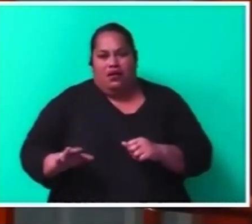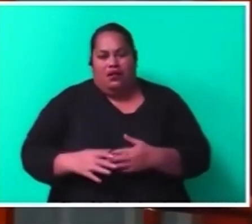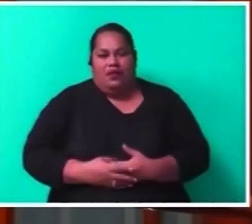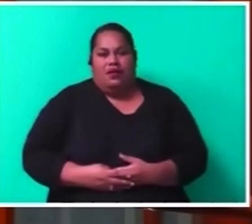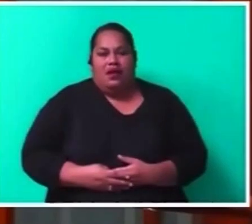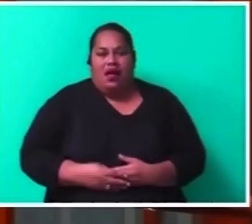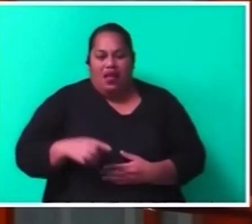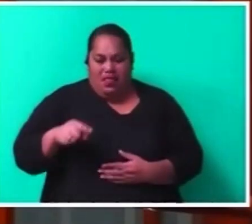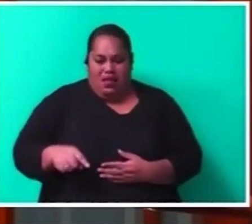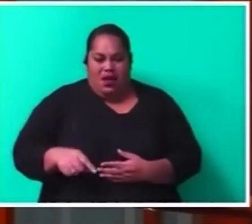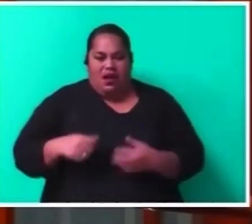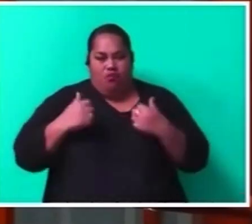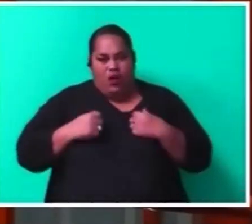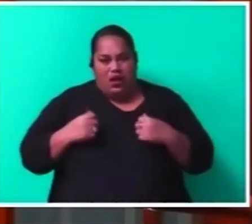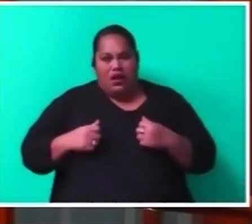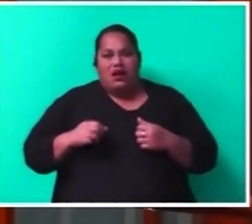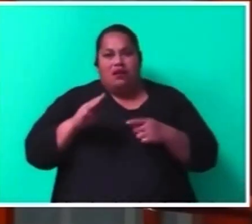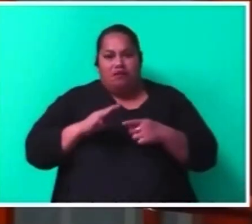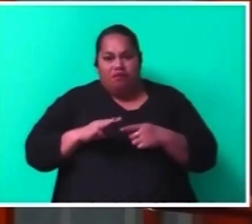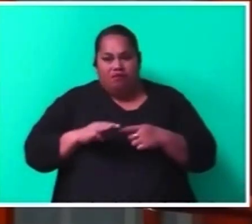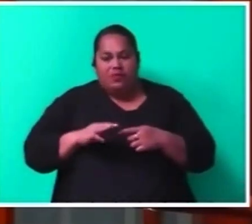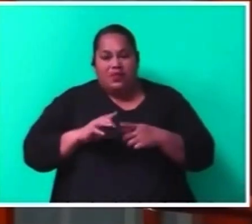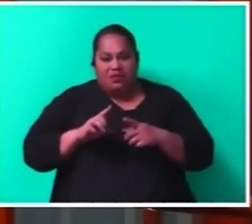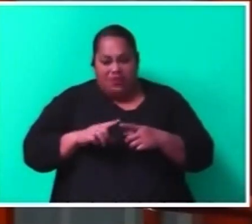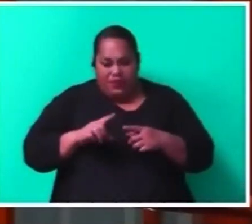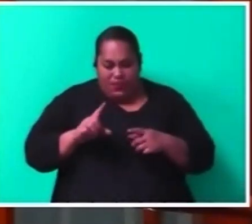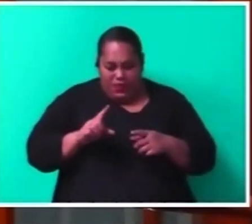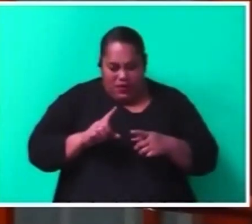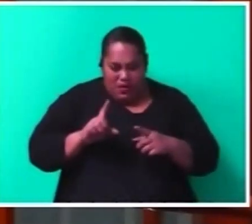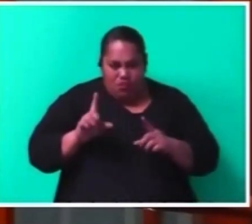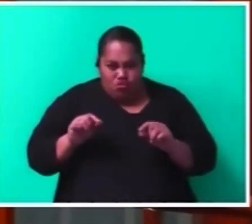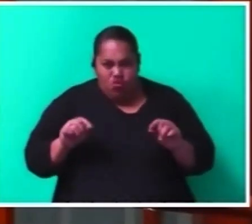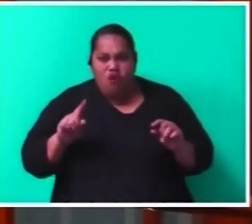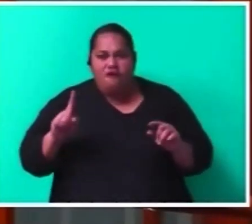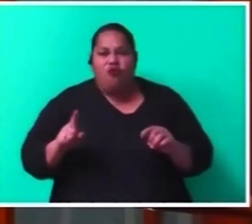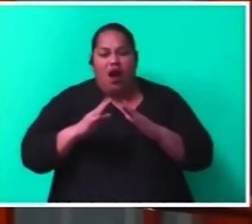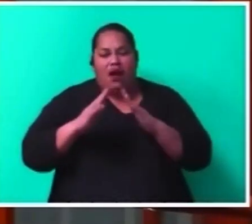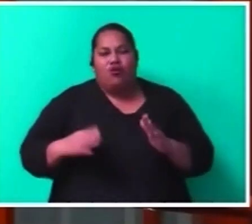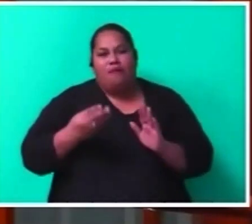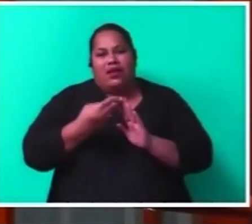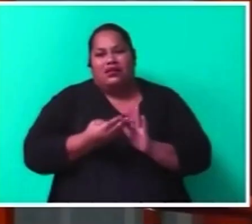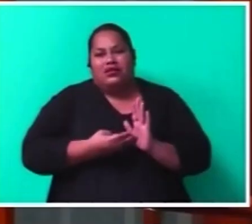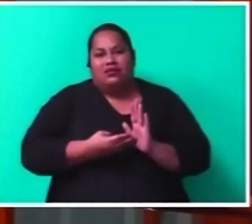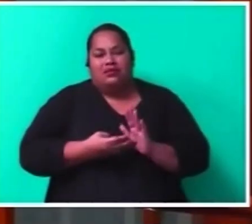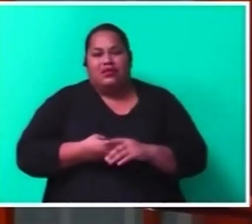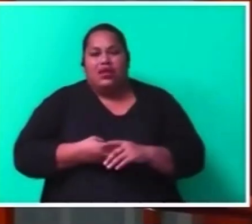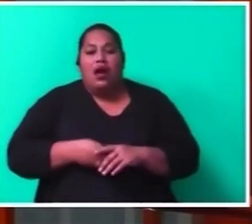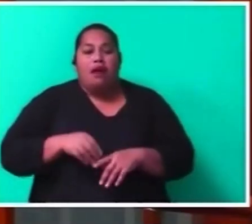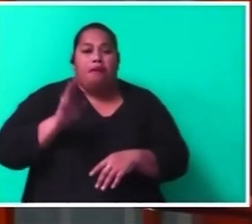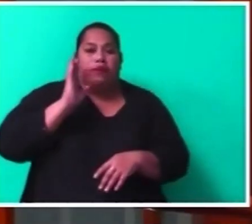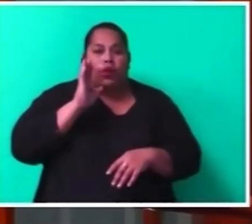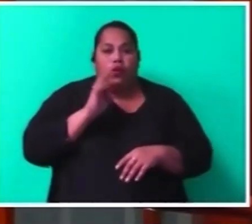practical measures that have helped ease pressures on household budget. So we looked at